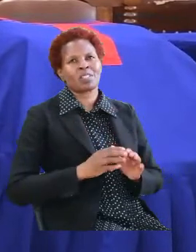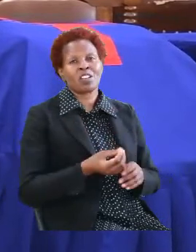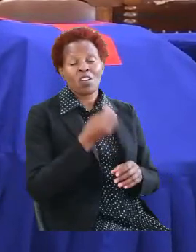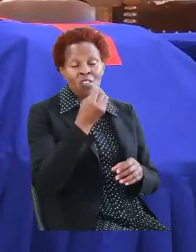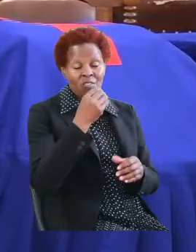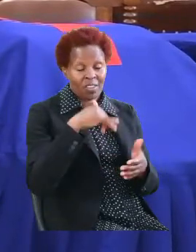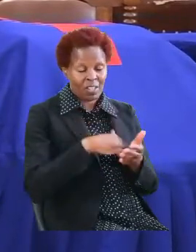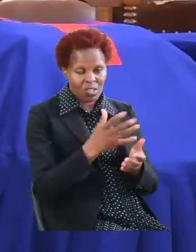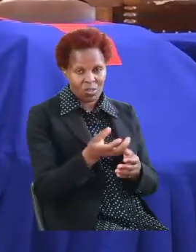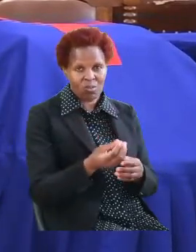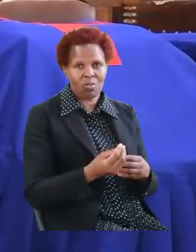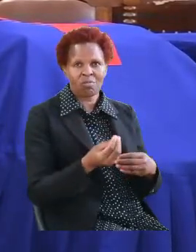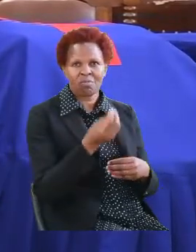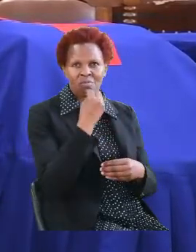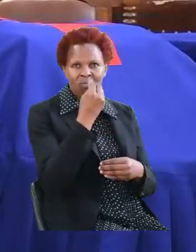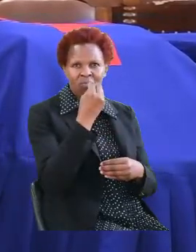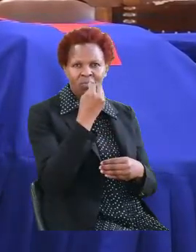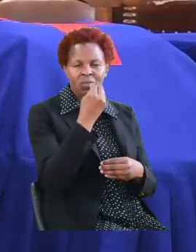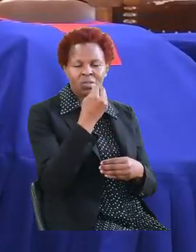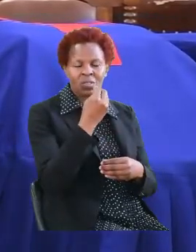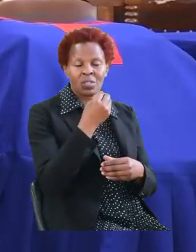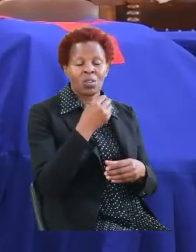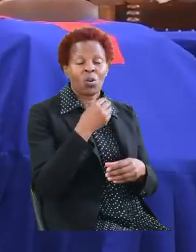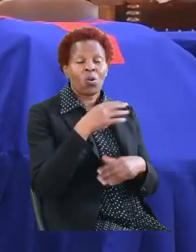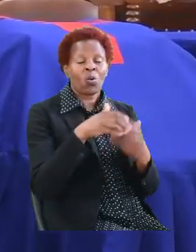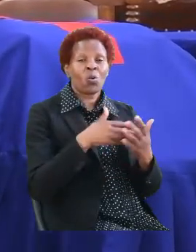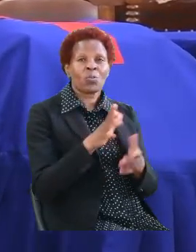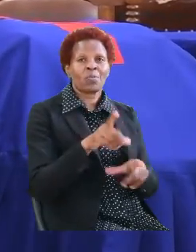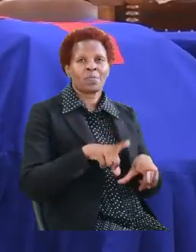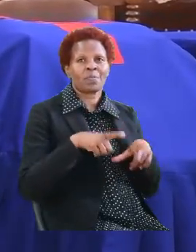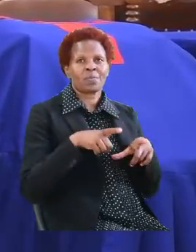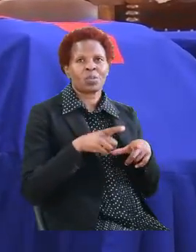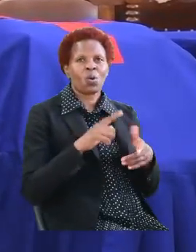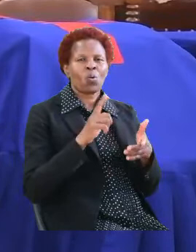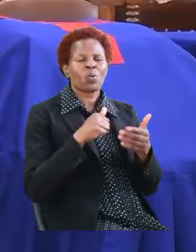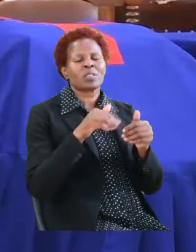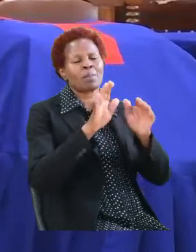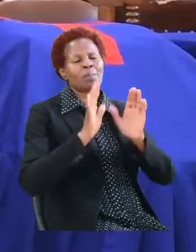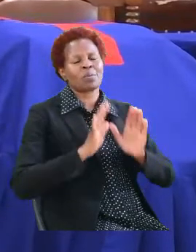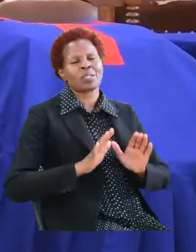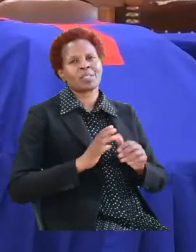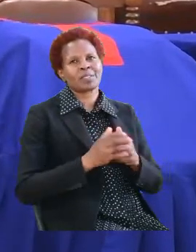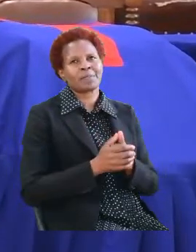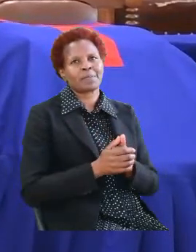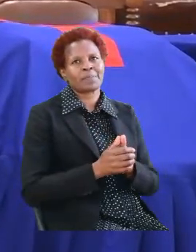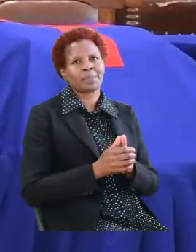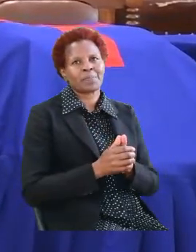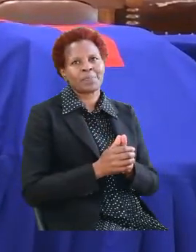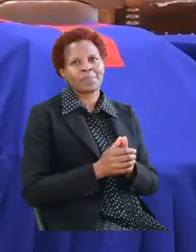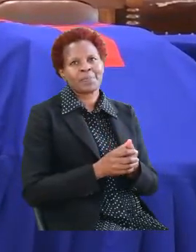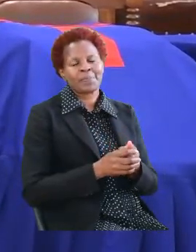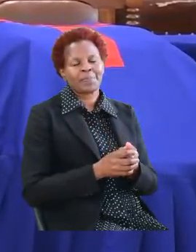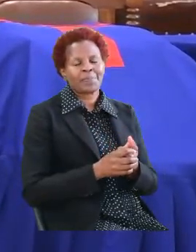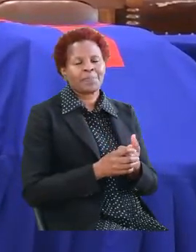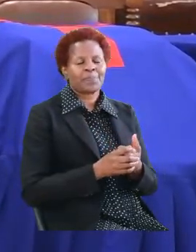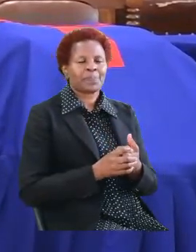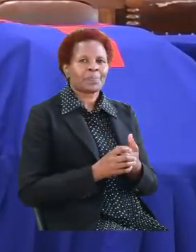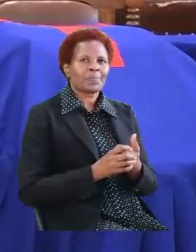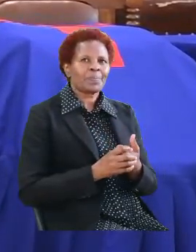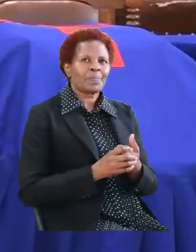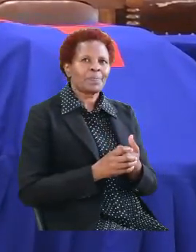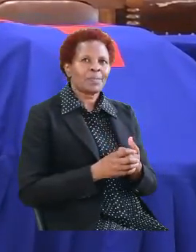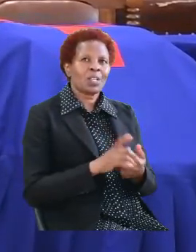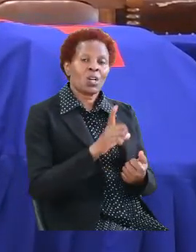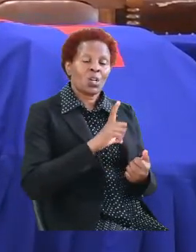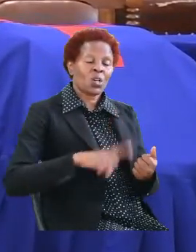that you eat or your life? What is important? You know, the